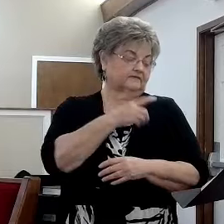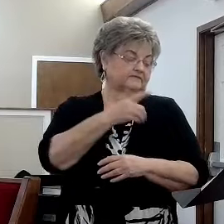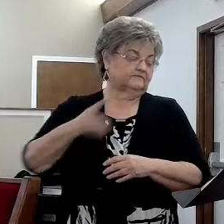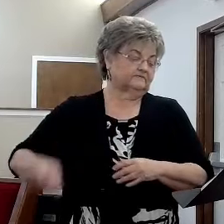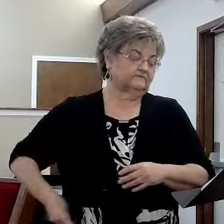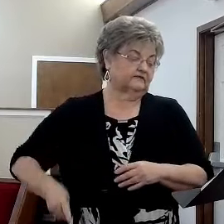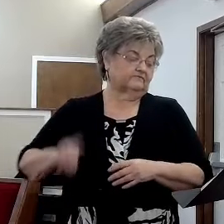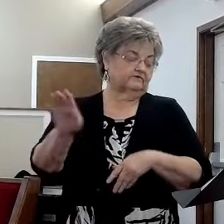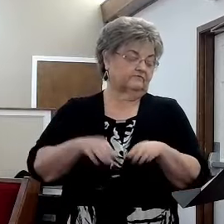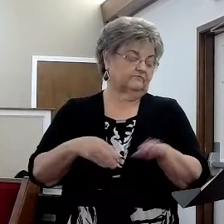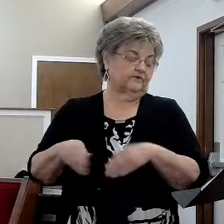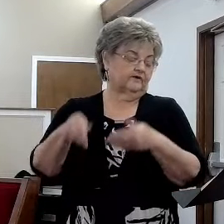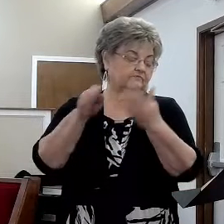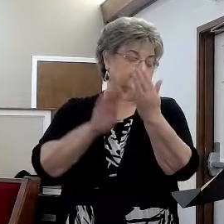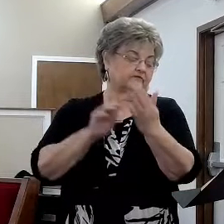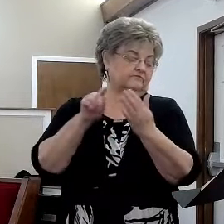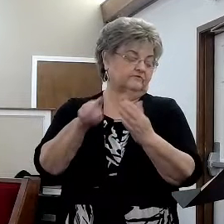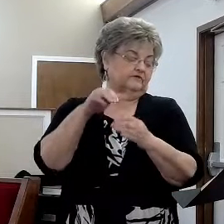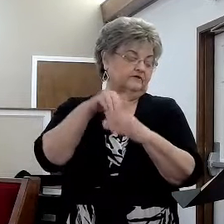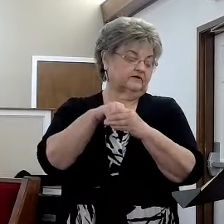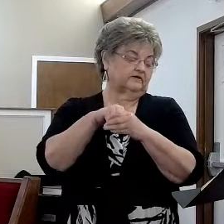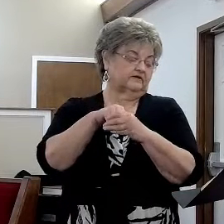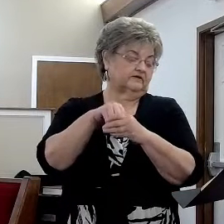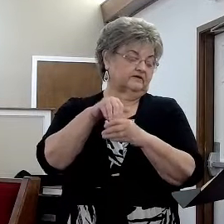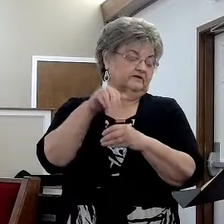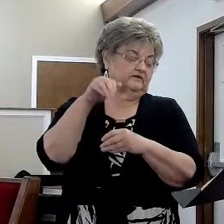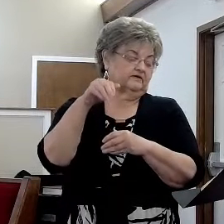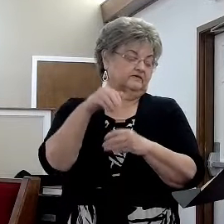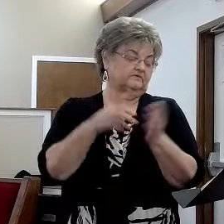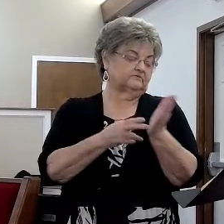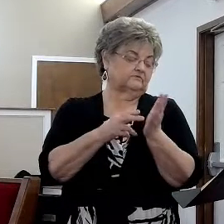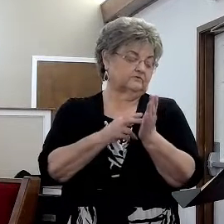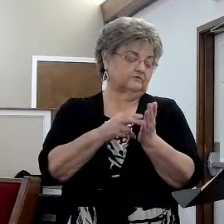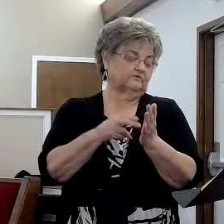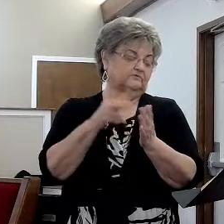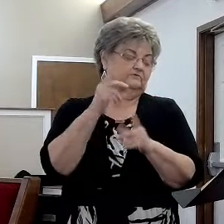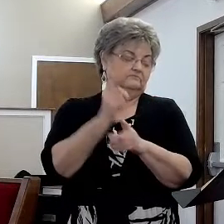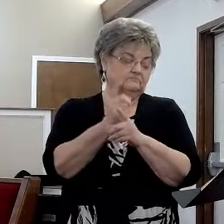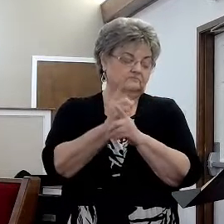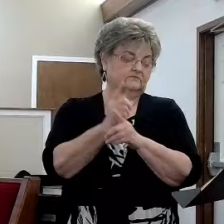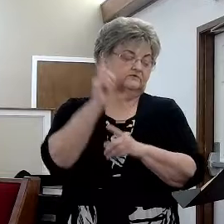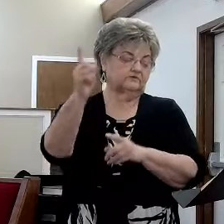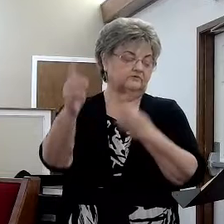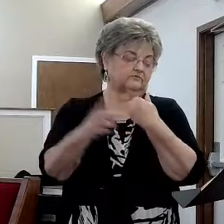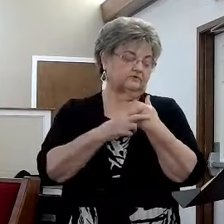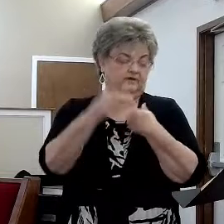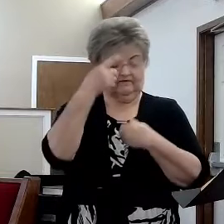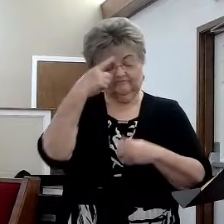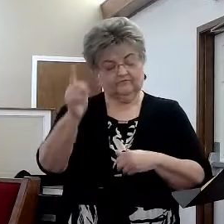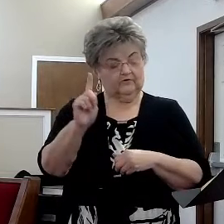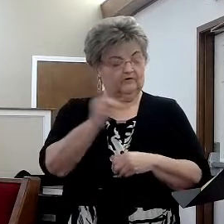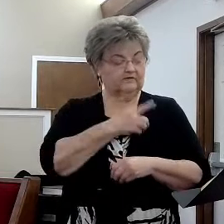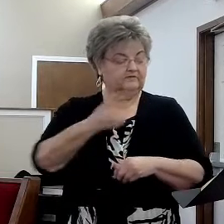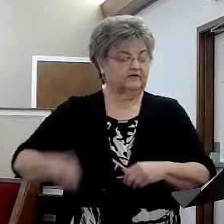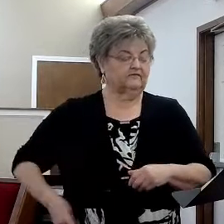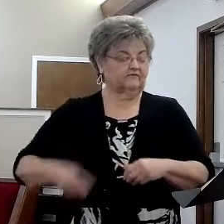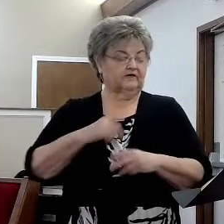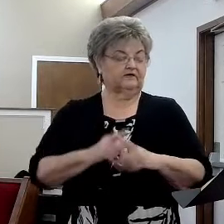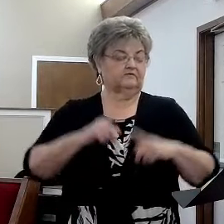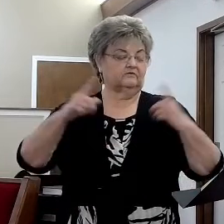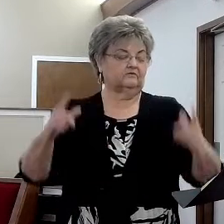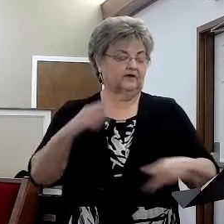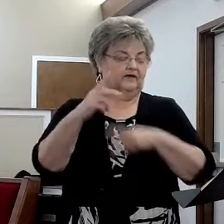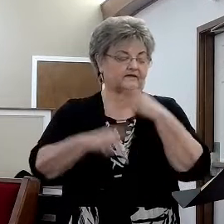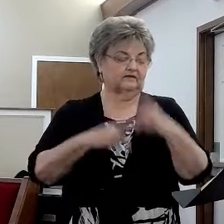righteousness, and in uprightness of heart with thee. And thou hast kept for him this great kindness, that thou hast